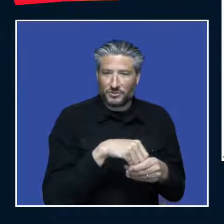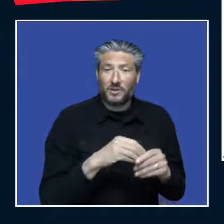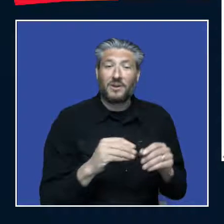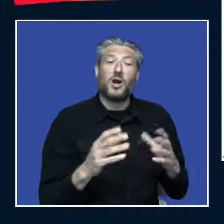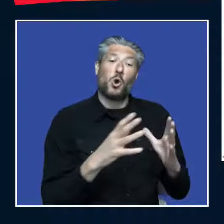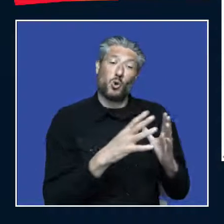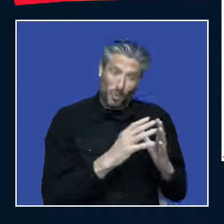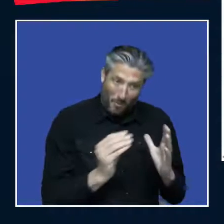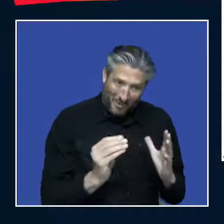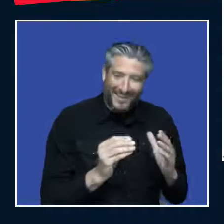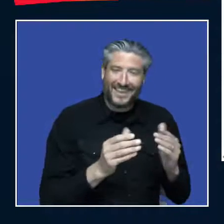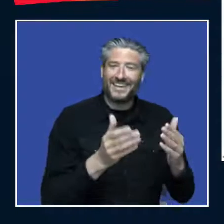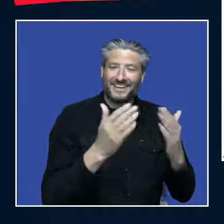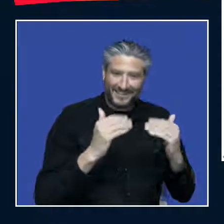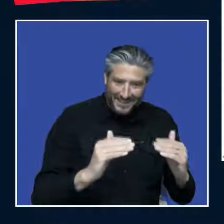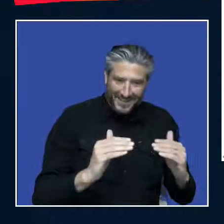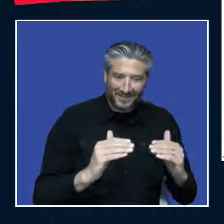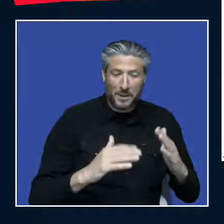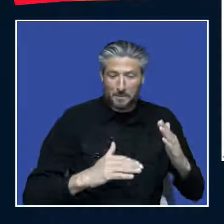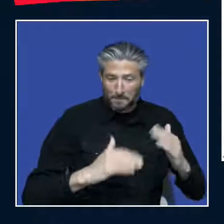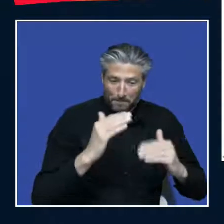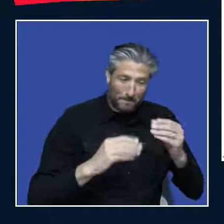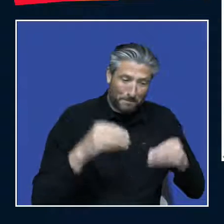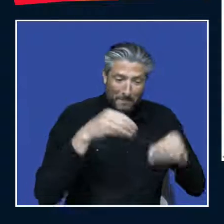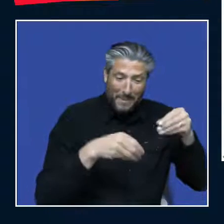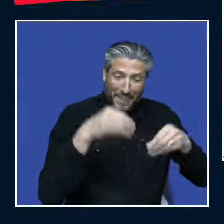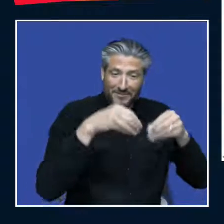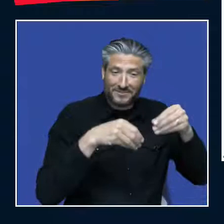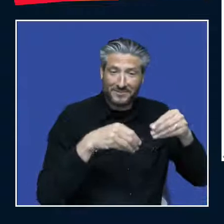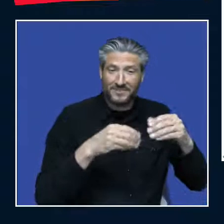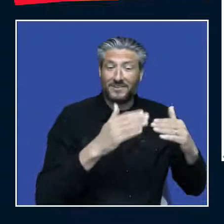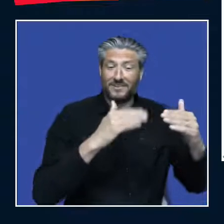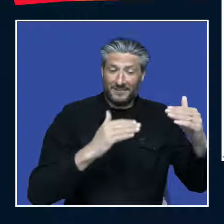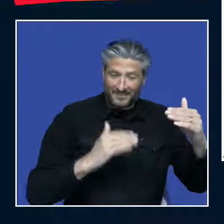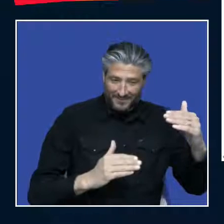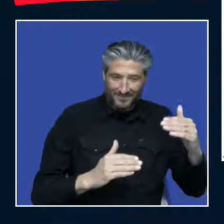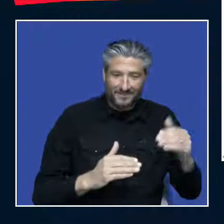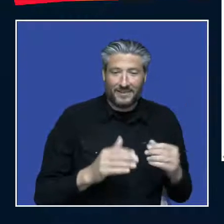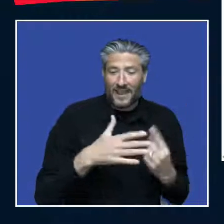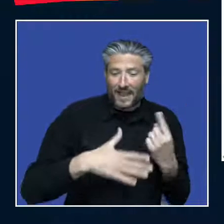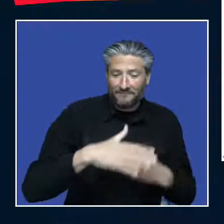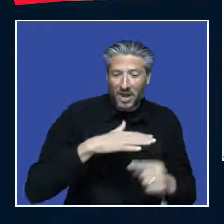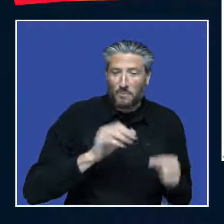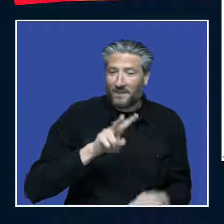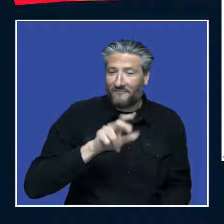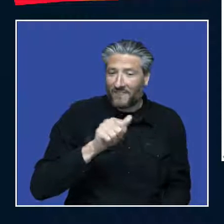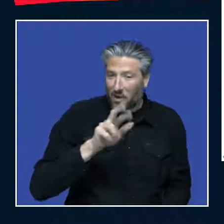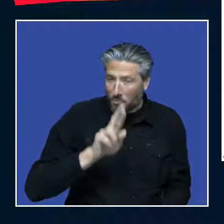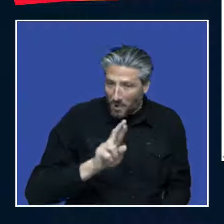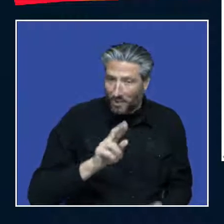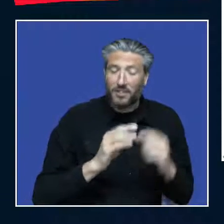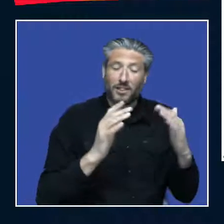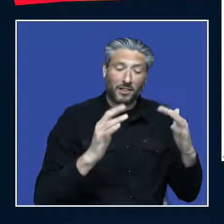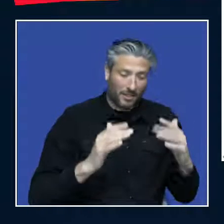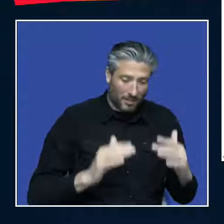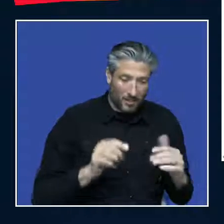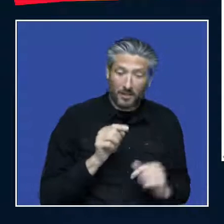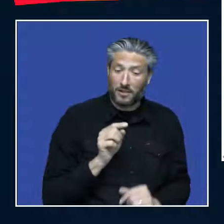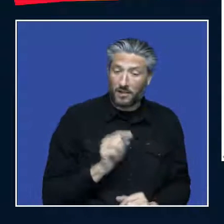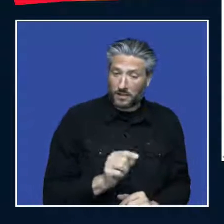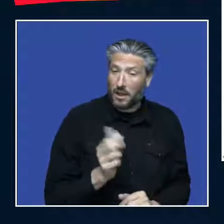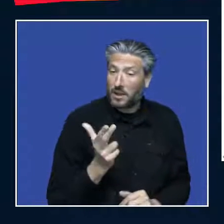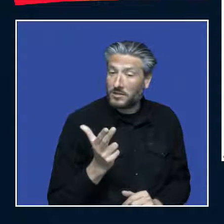run yarn build, set environment variables, expose my port, and the starting command here is yarn